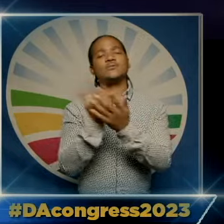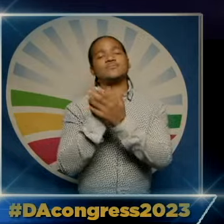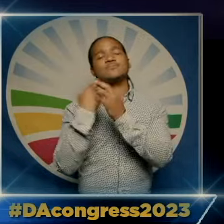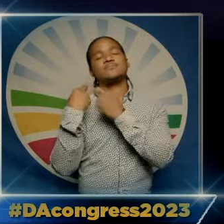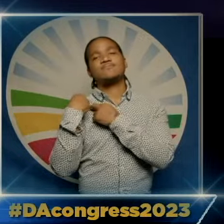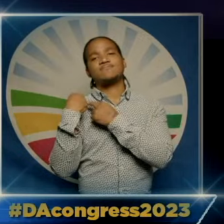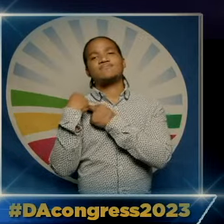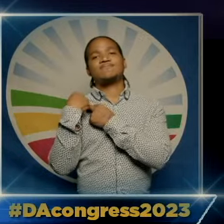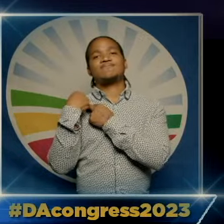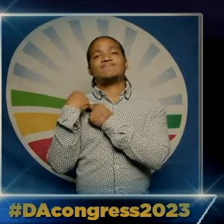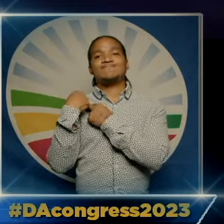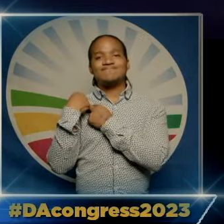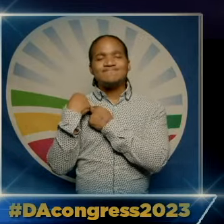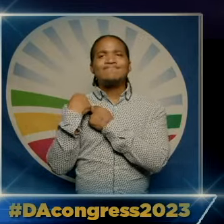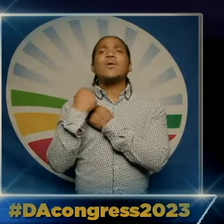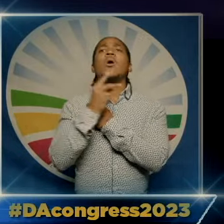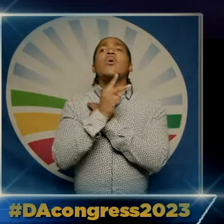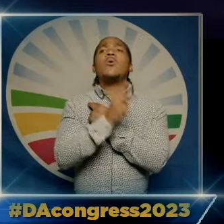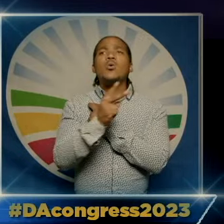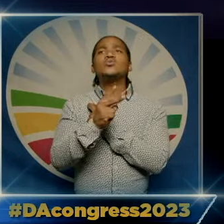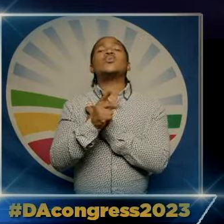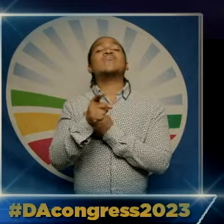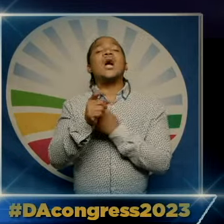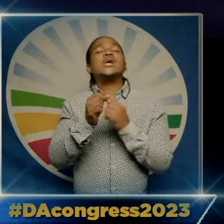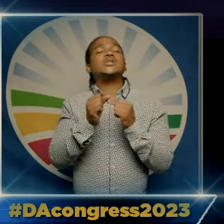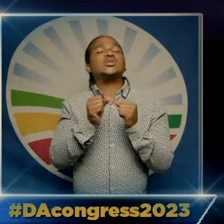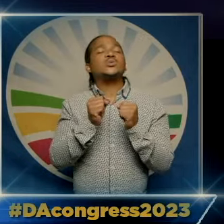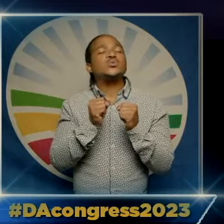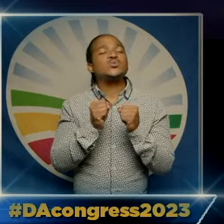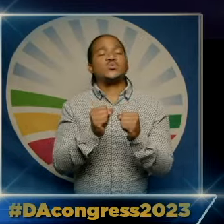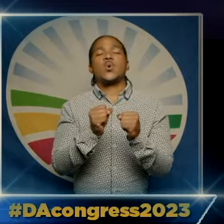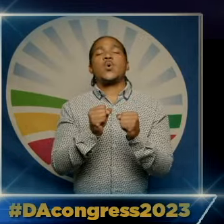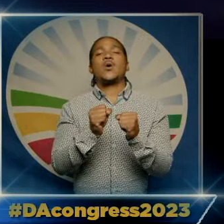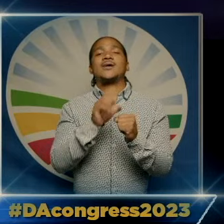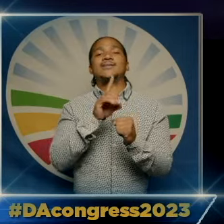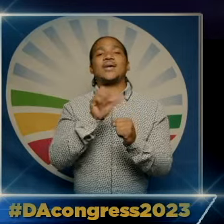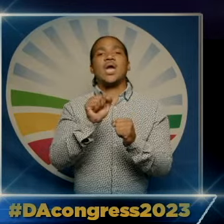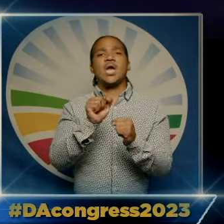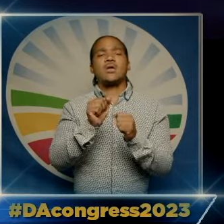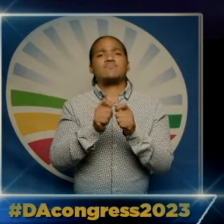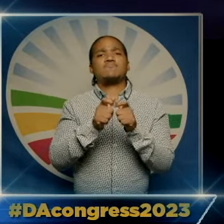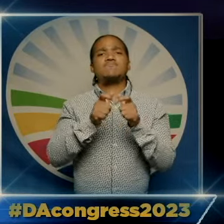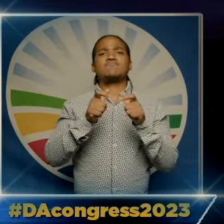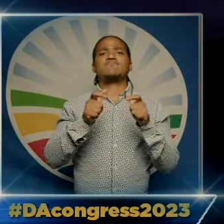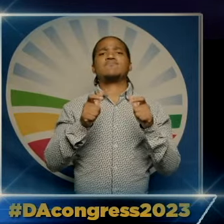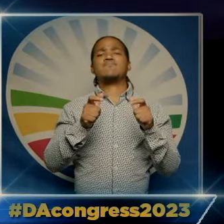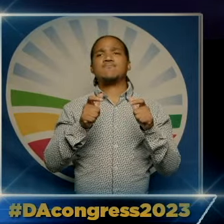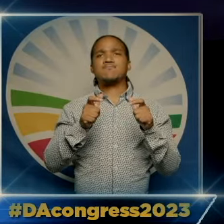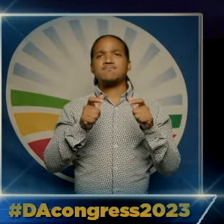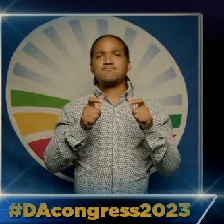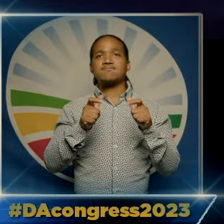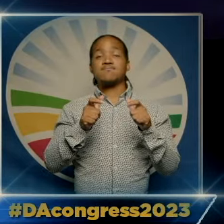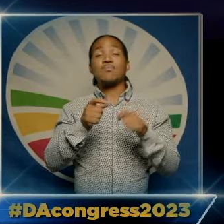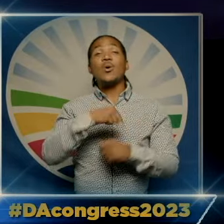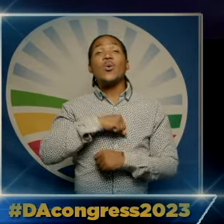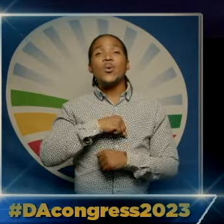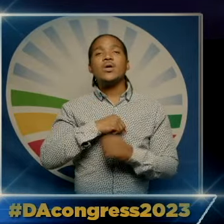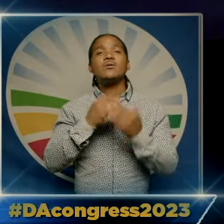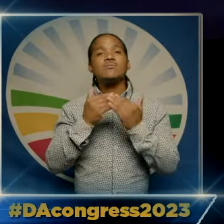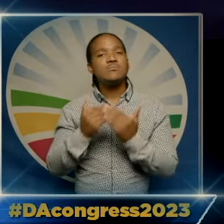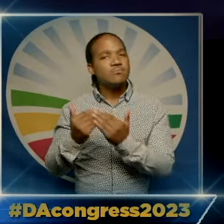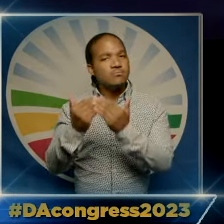are greatly attributed to a strong DA majority. We care, we